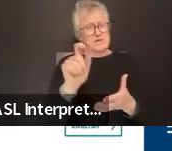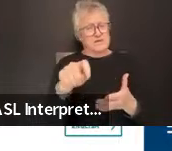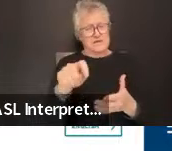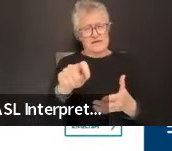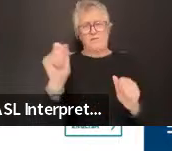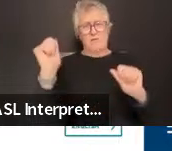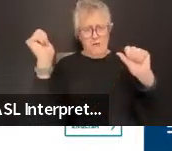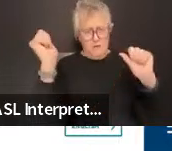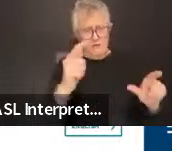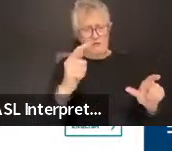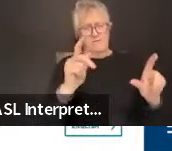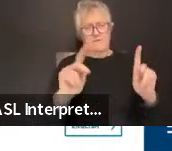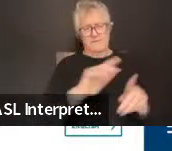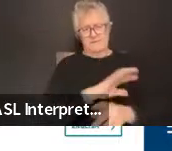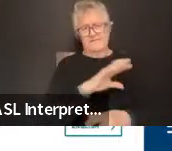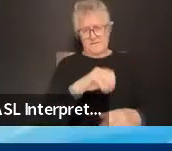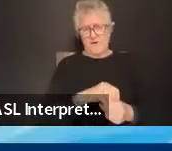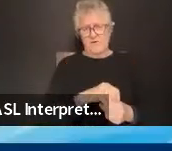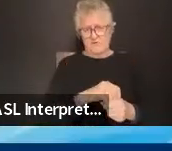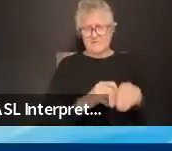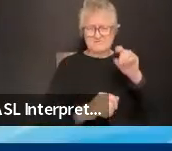And with that, I think we'll go to the next slide.